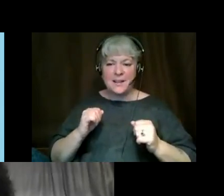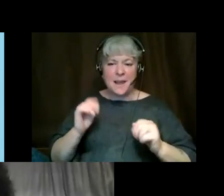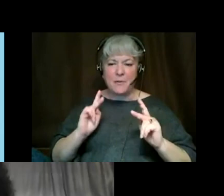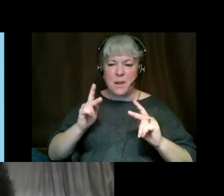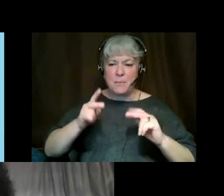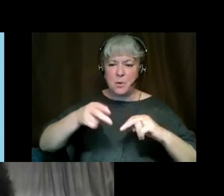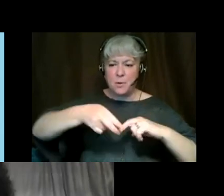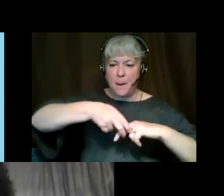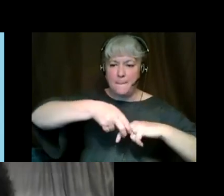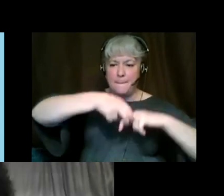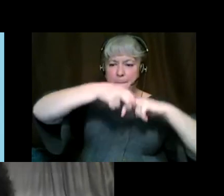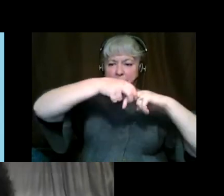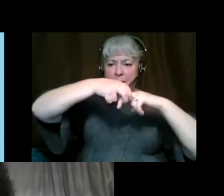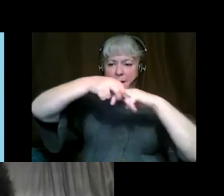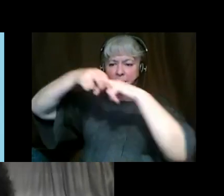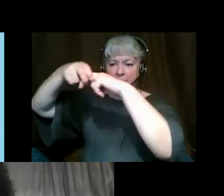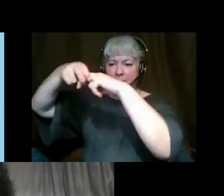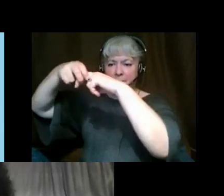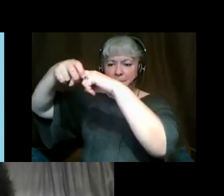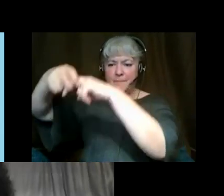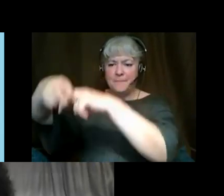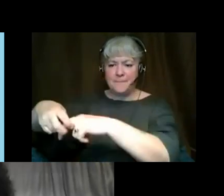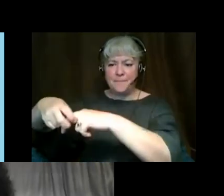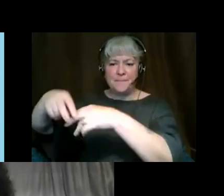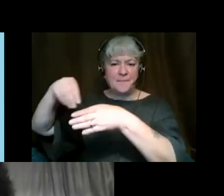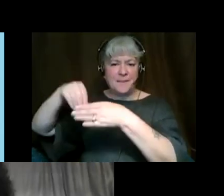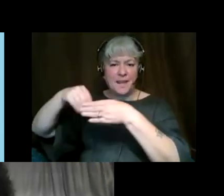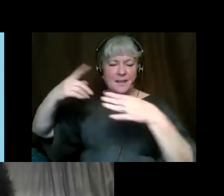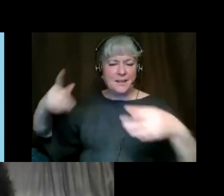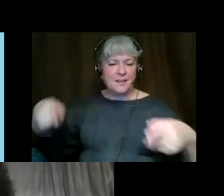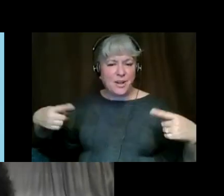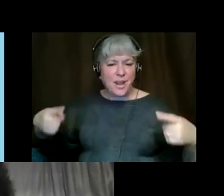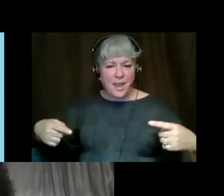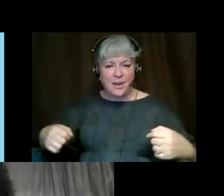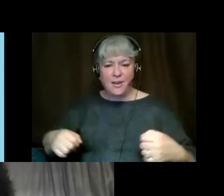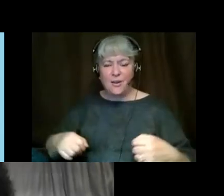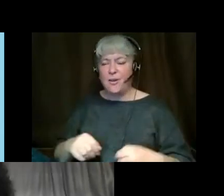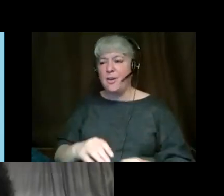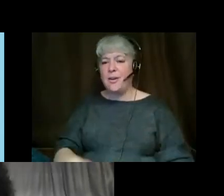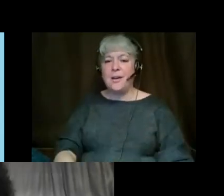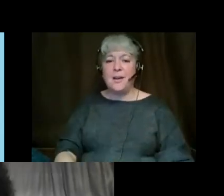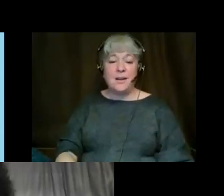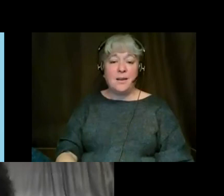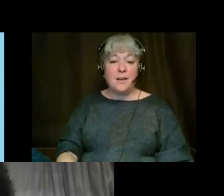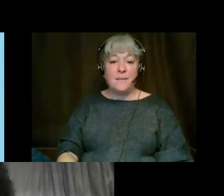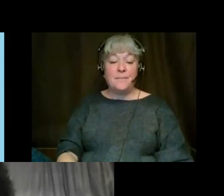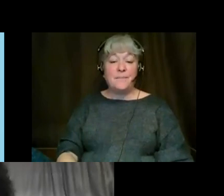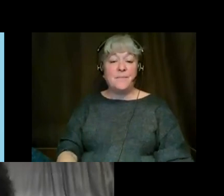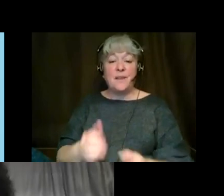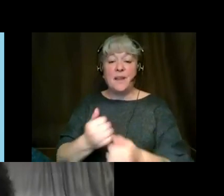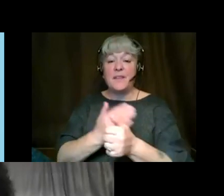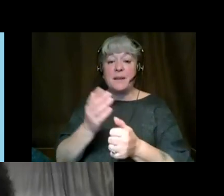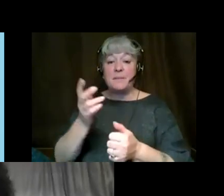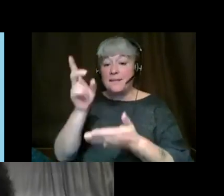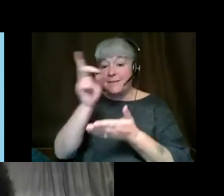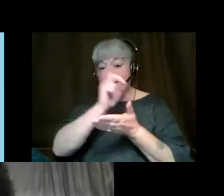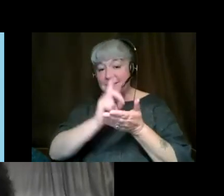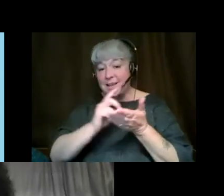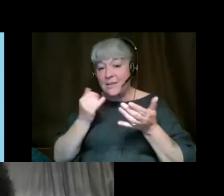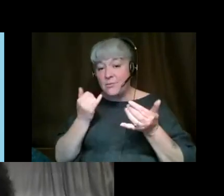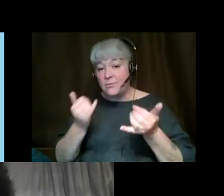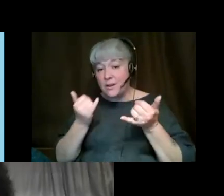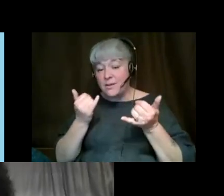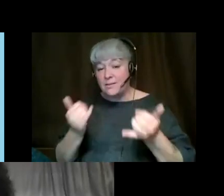up and put them in the chair. They're all being designed right now, and